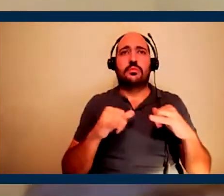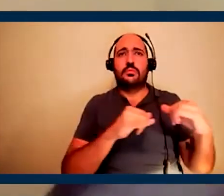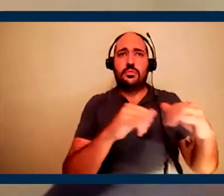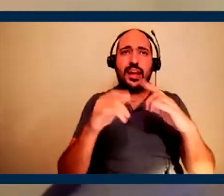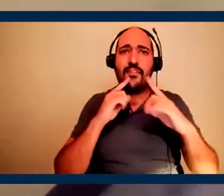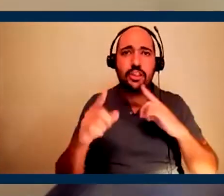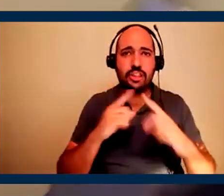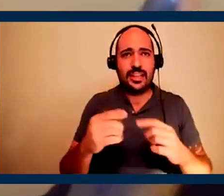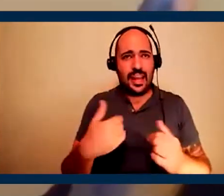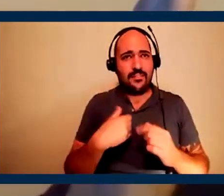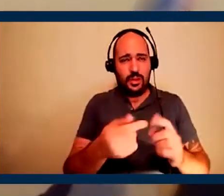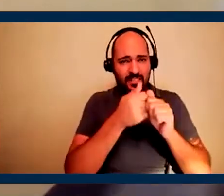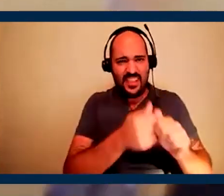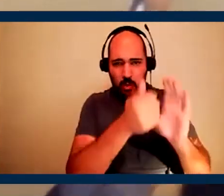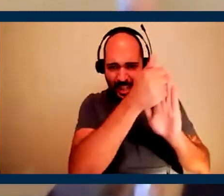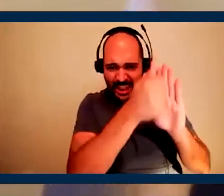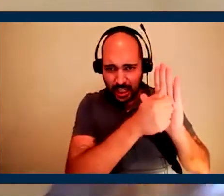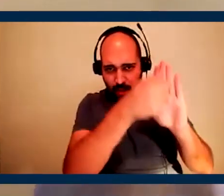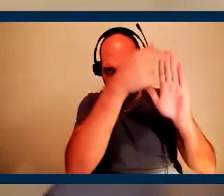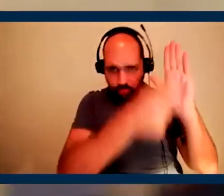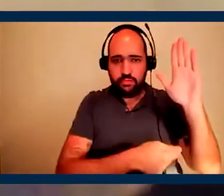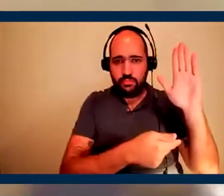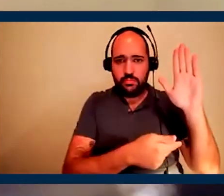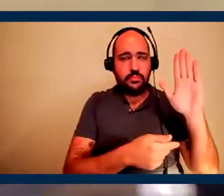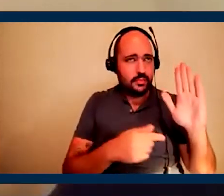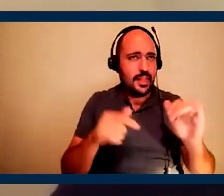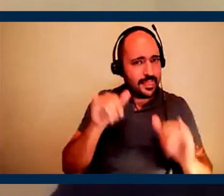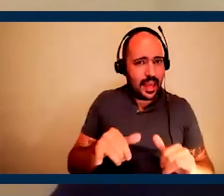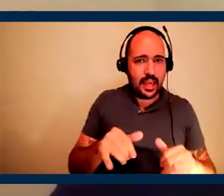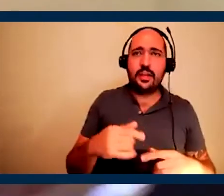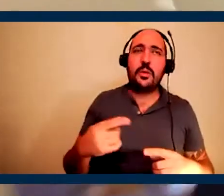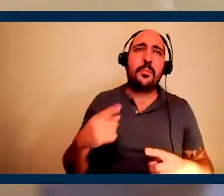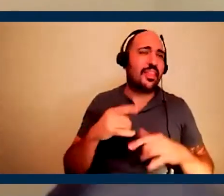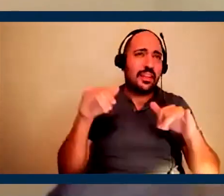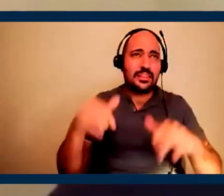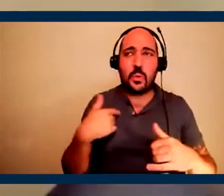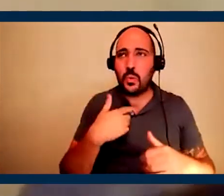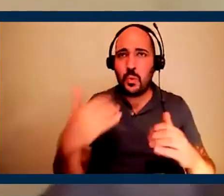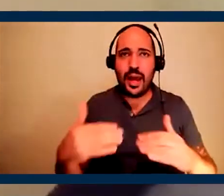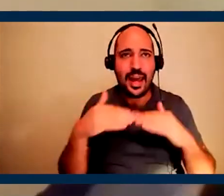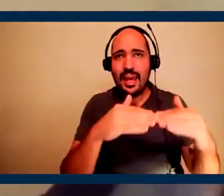an agenda. And the thing, as was stated before, we want equity in this country. We want